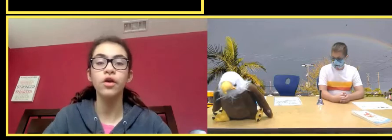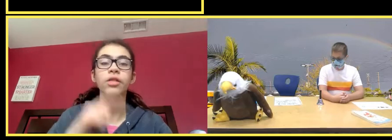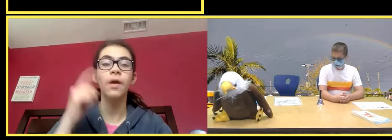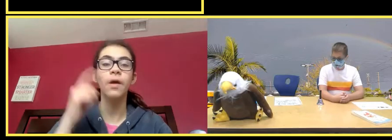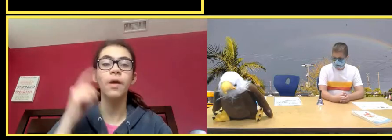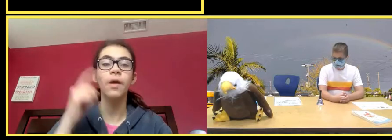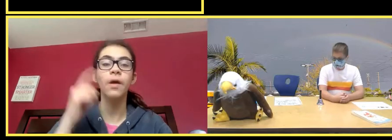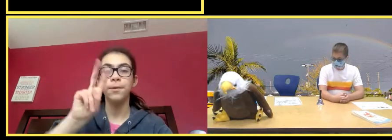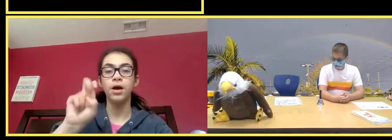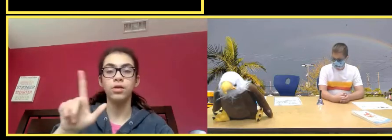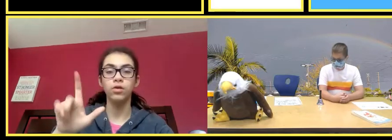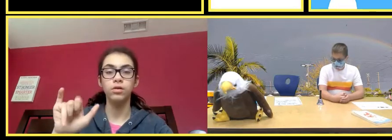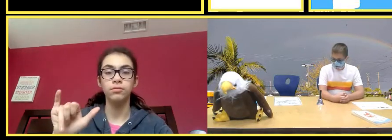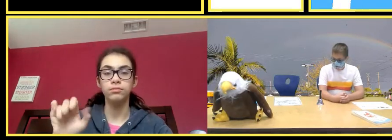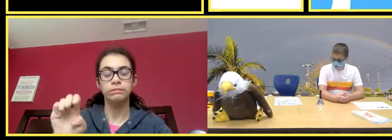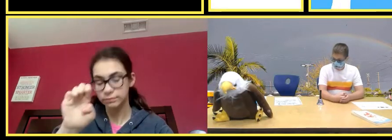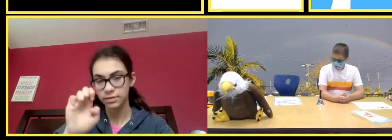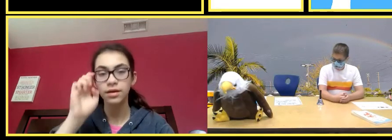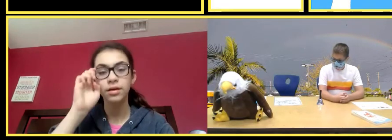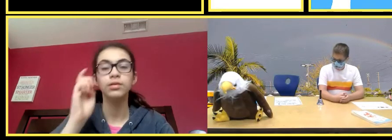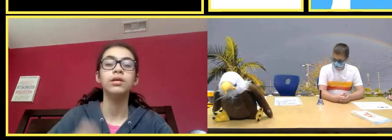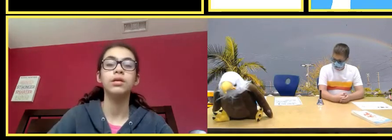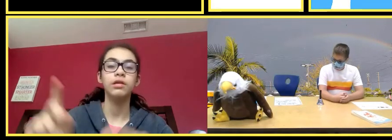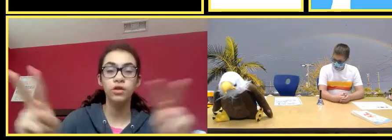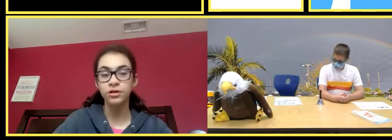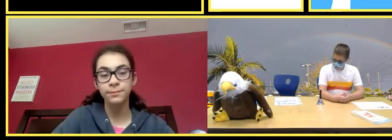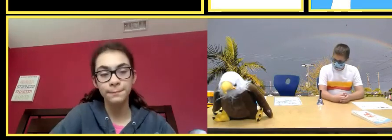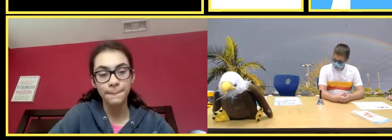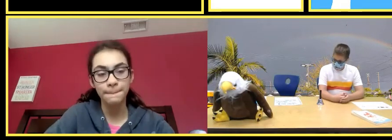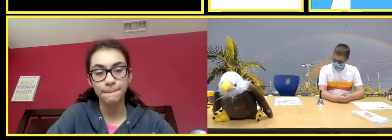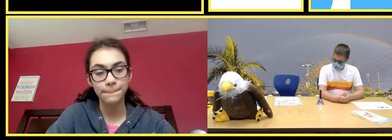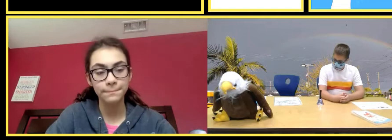Alright, now it's time for my puzzle. Take a look.